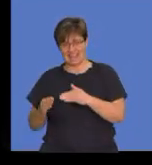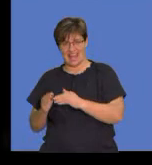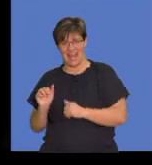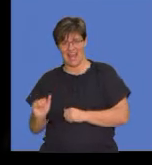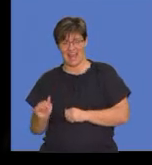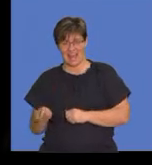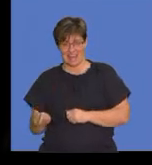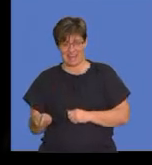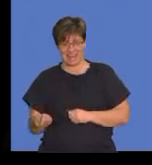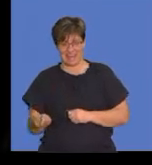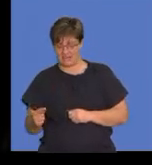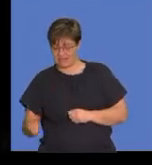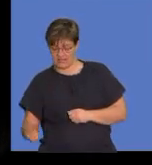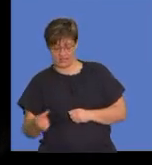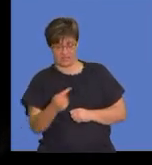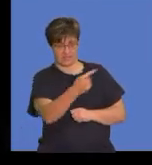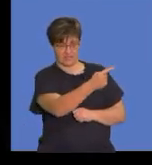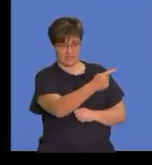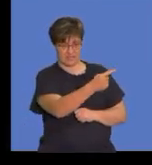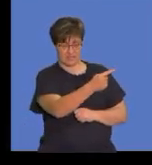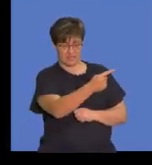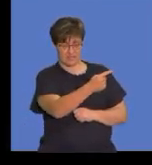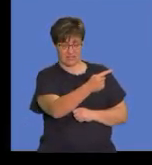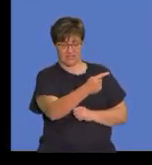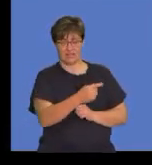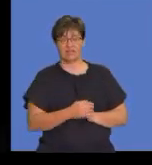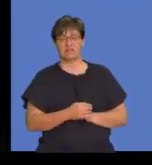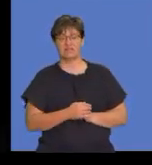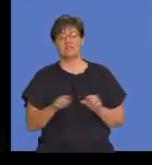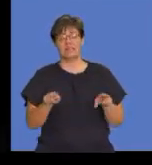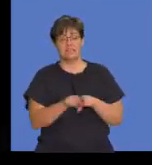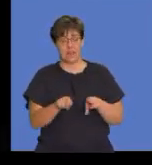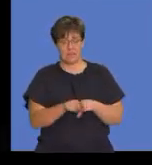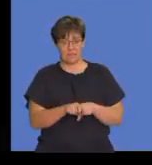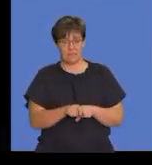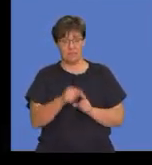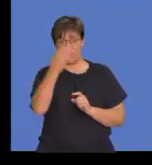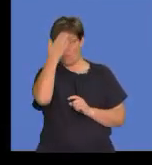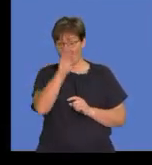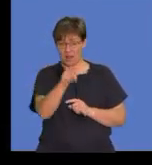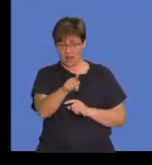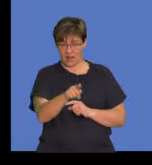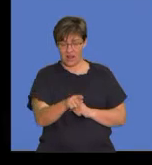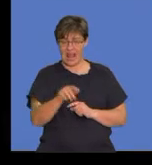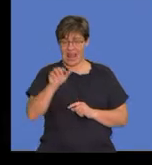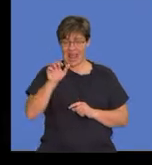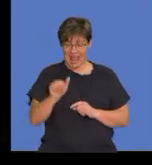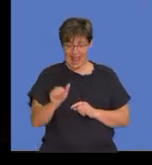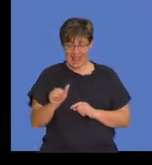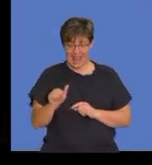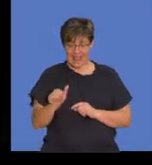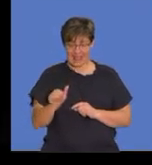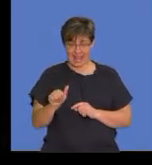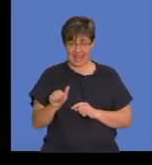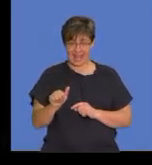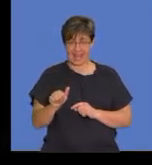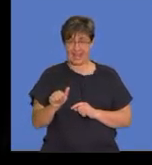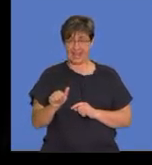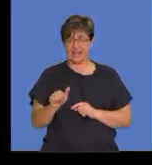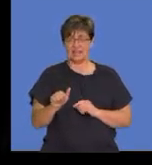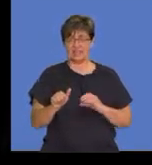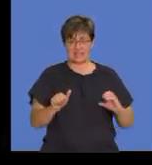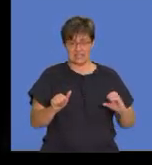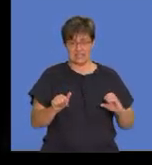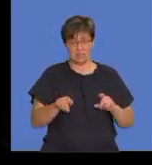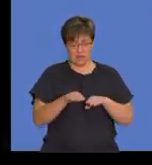said our angle that we're focusing on is A. We also know that if we focus on angle A, the side AC